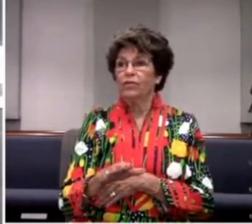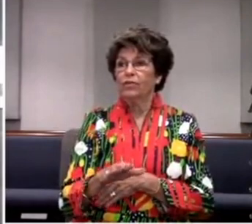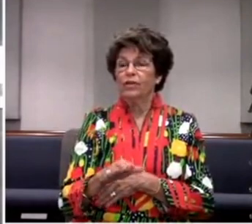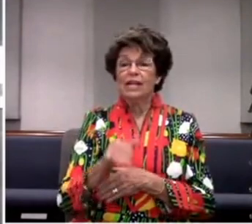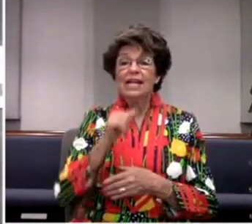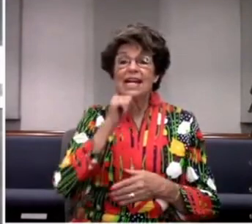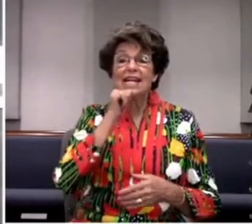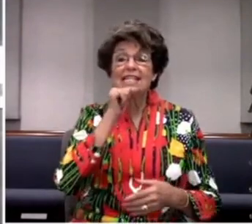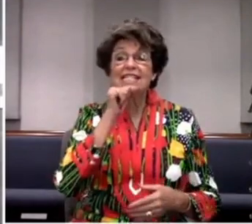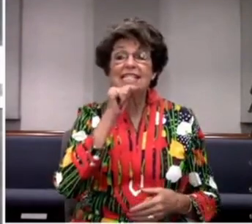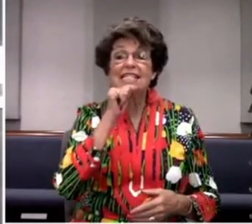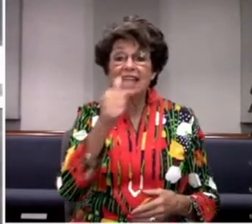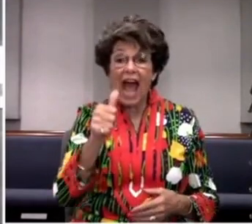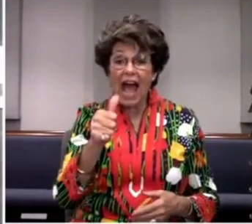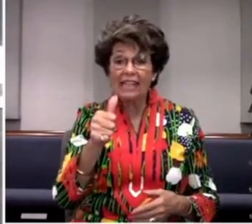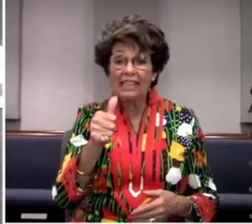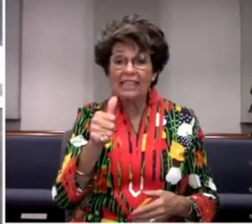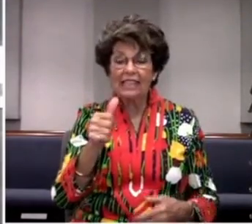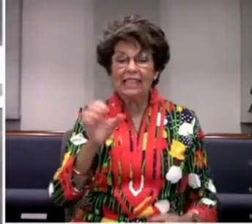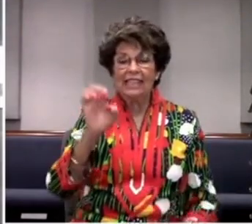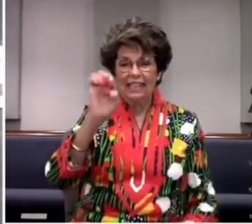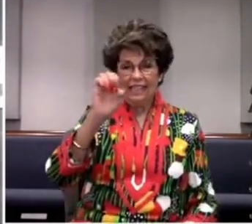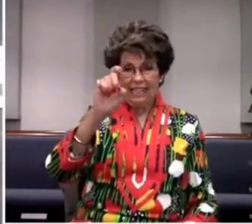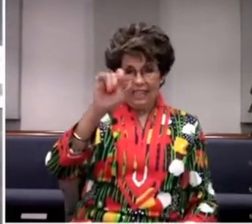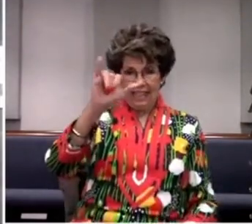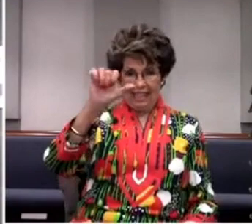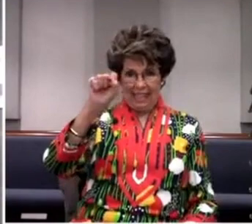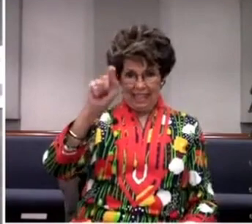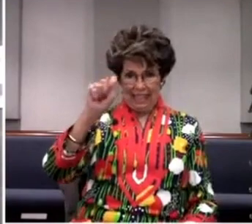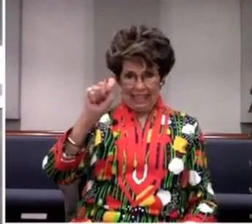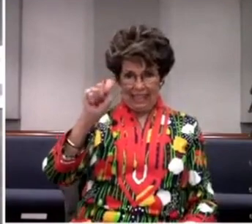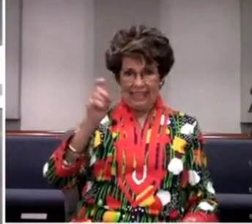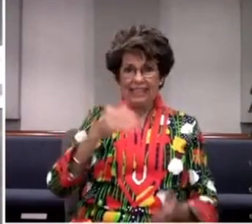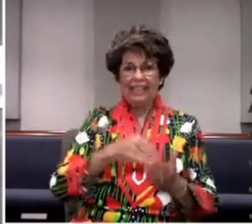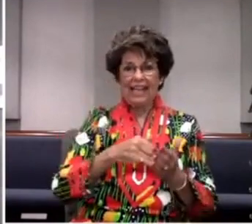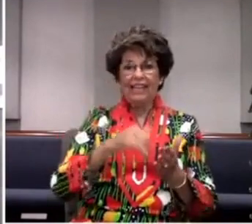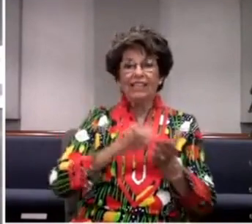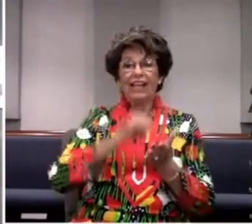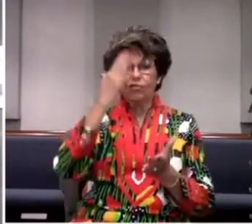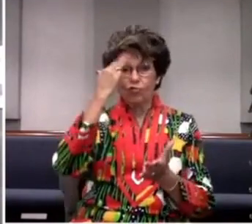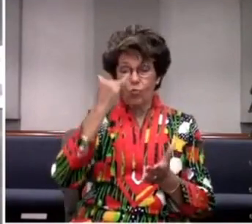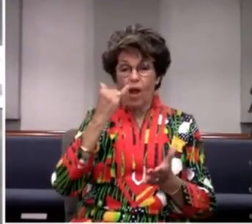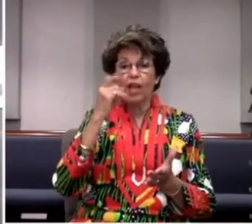again. That's why you dadgum better care where you go when you die.